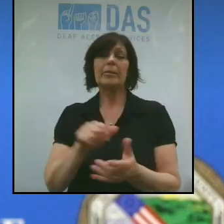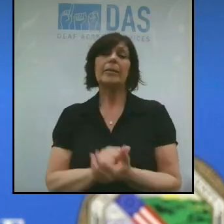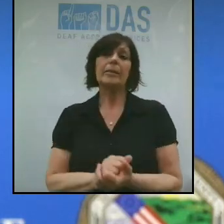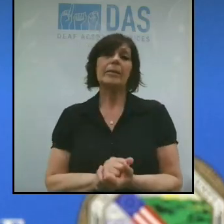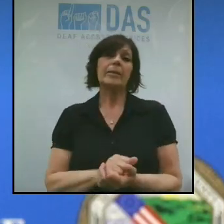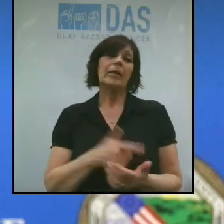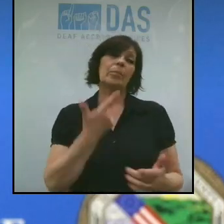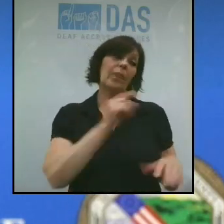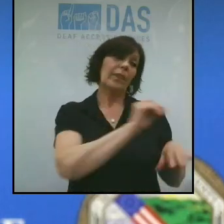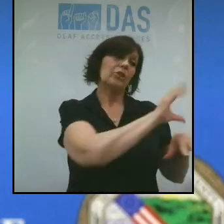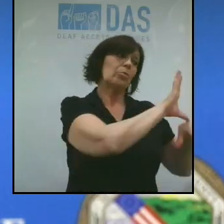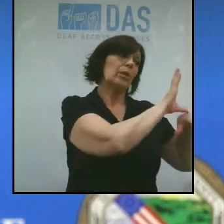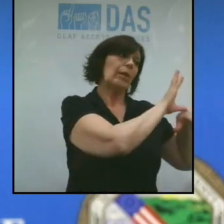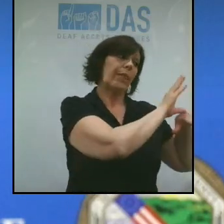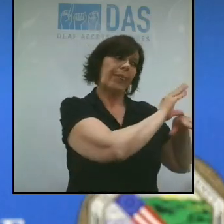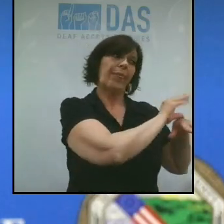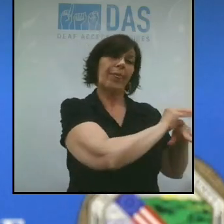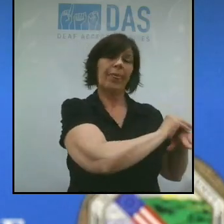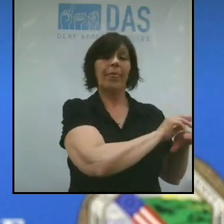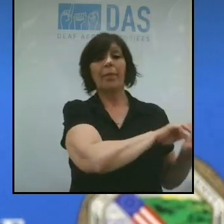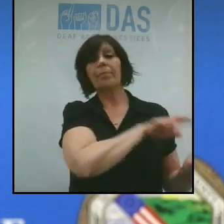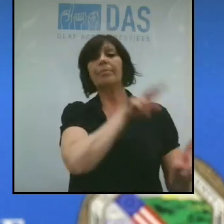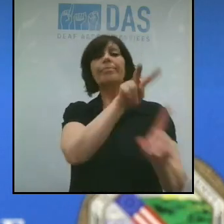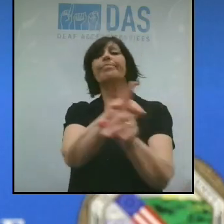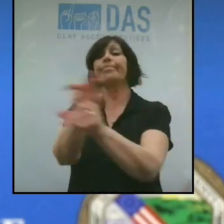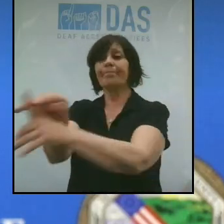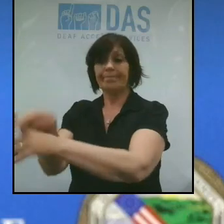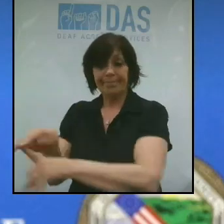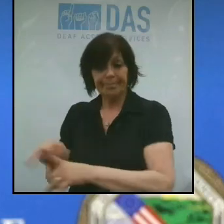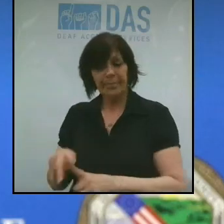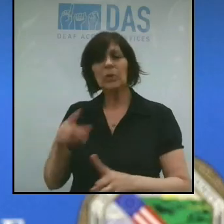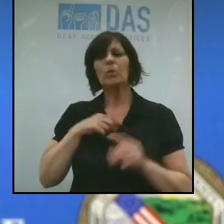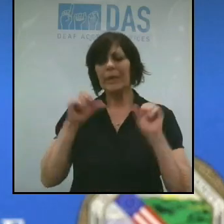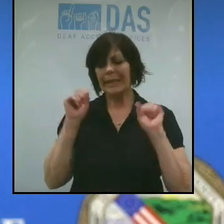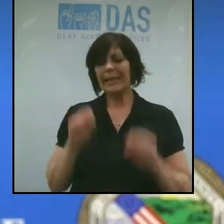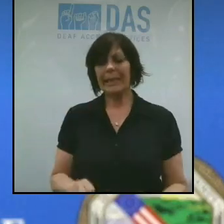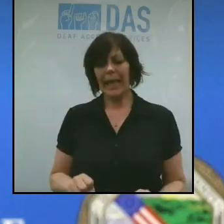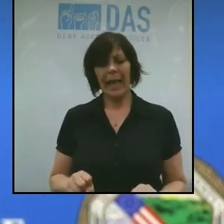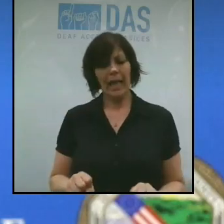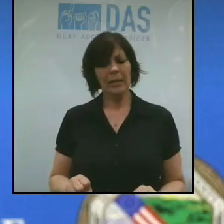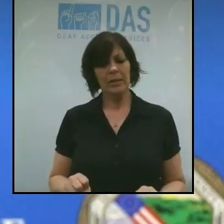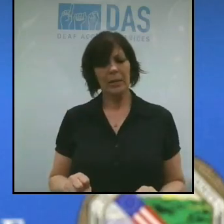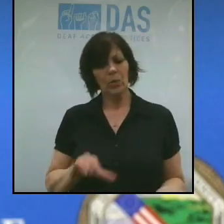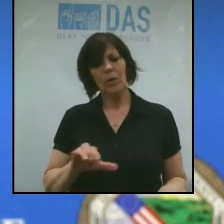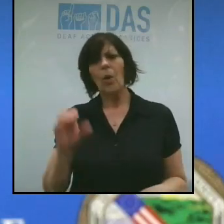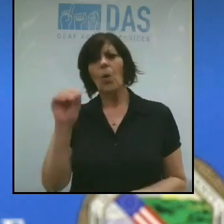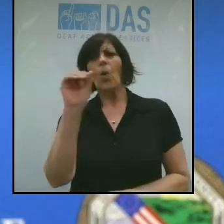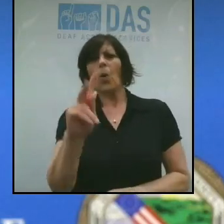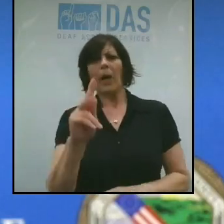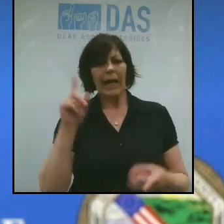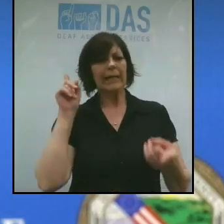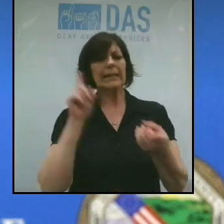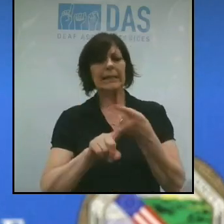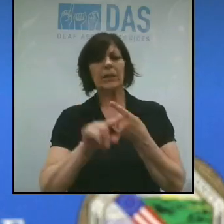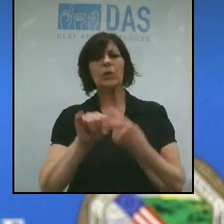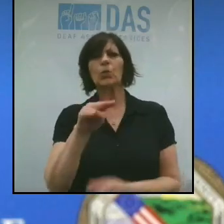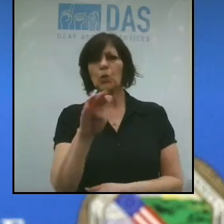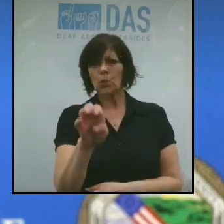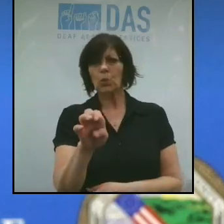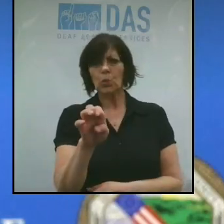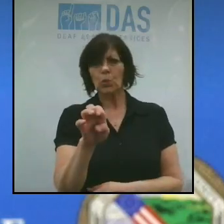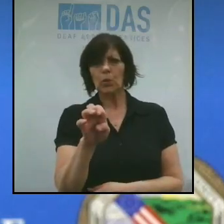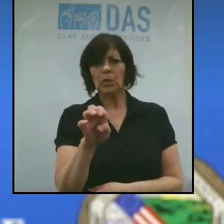variance, the surplus, to a COVID-19 fund. So I do believe we're in a stronger position than we were not too long